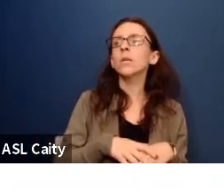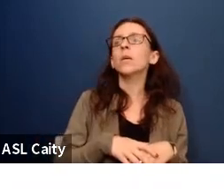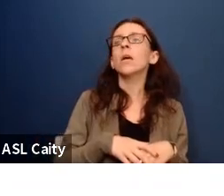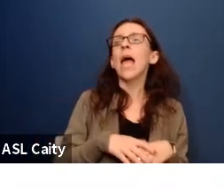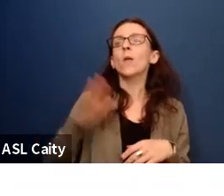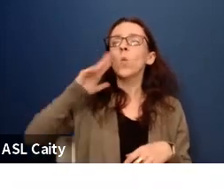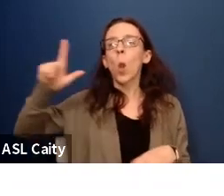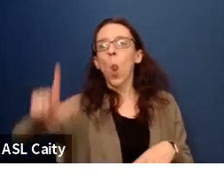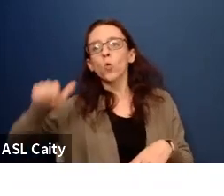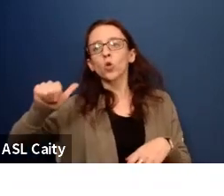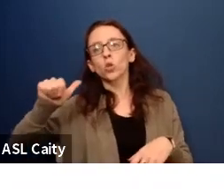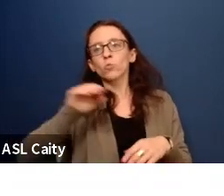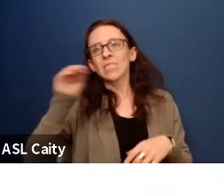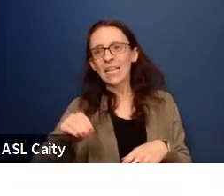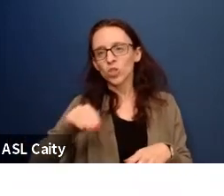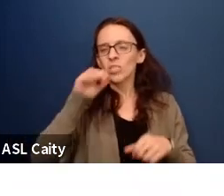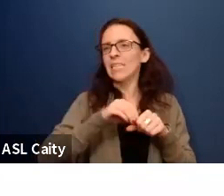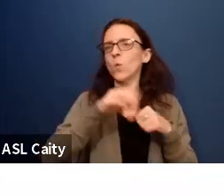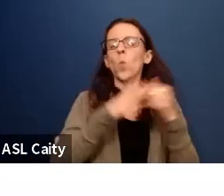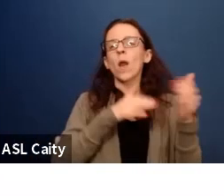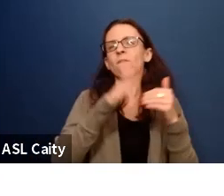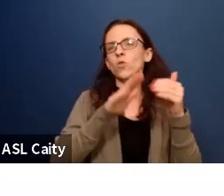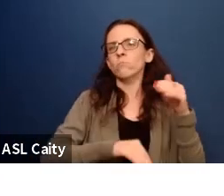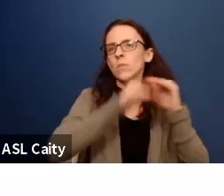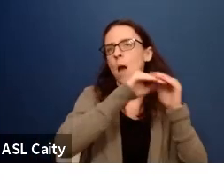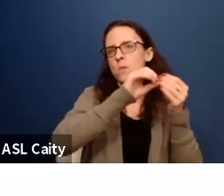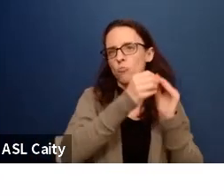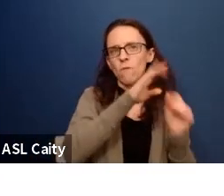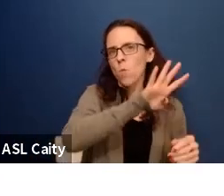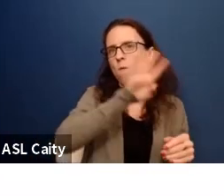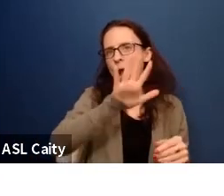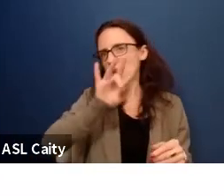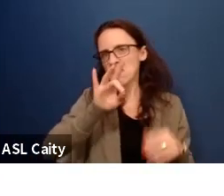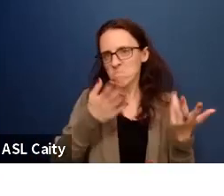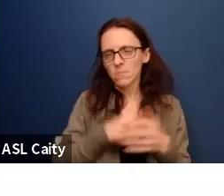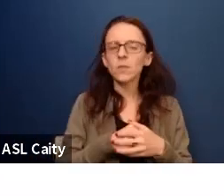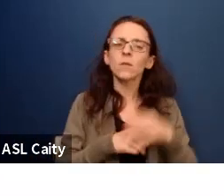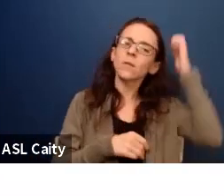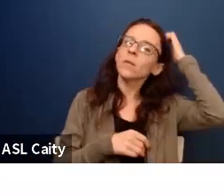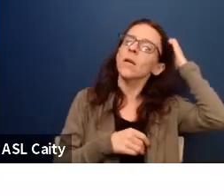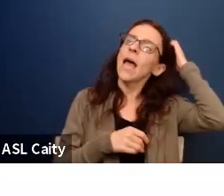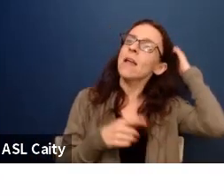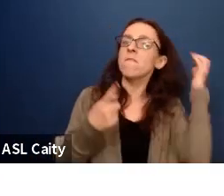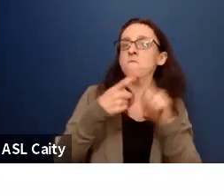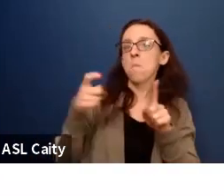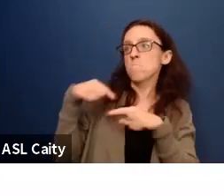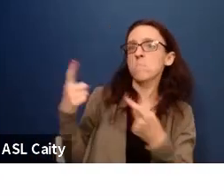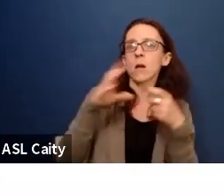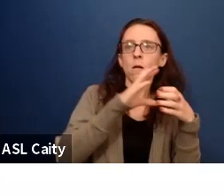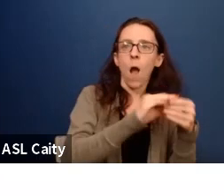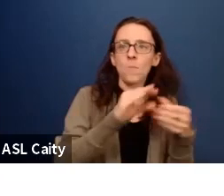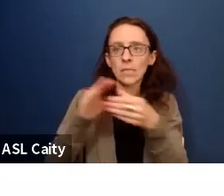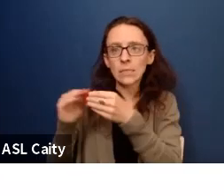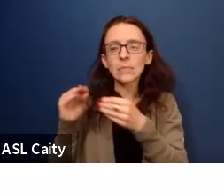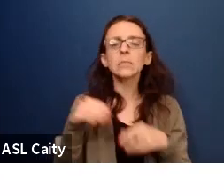in whatever the highest tier number is. And I think to some of the comments that have been made,